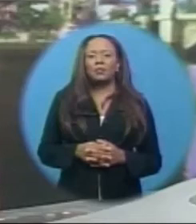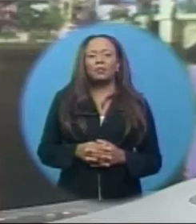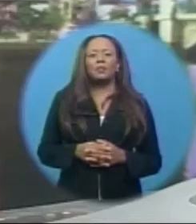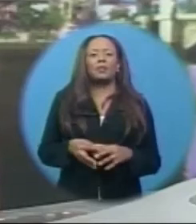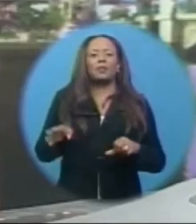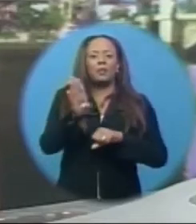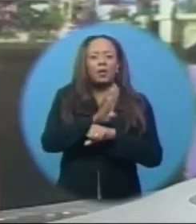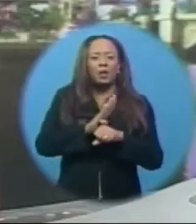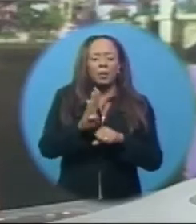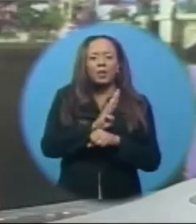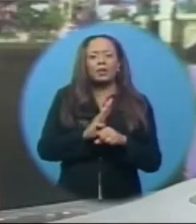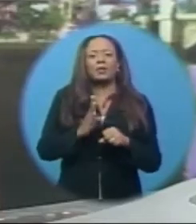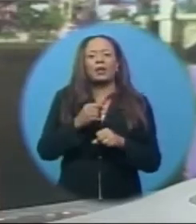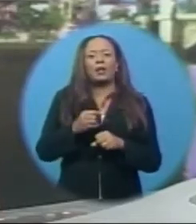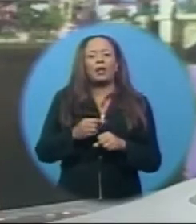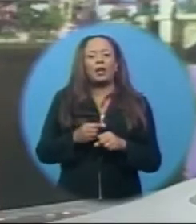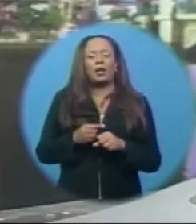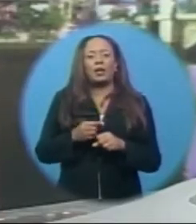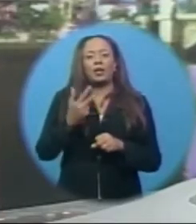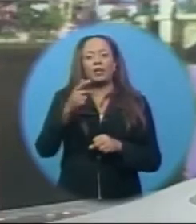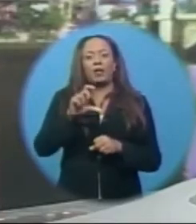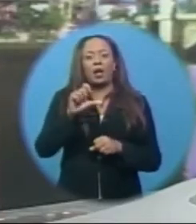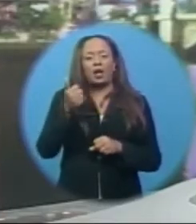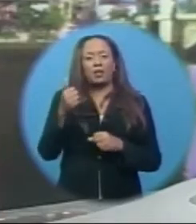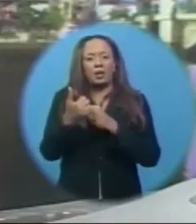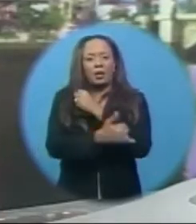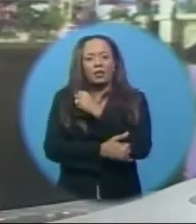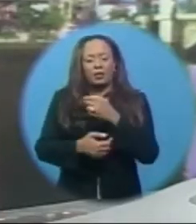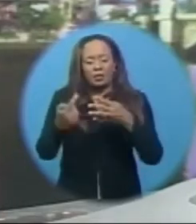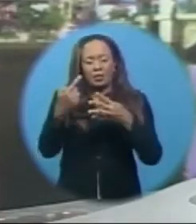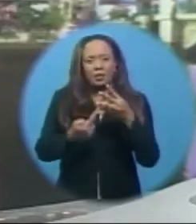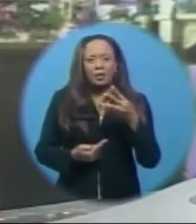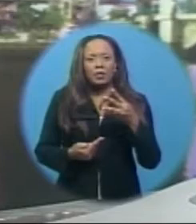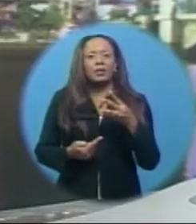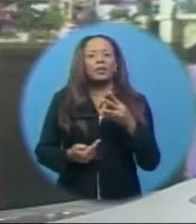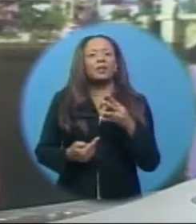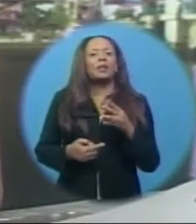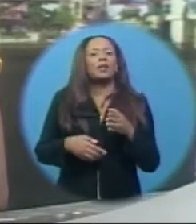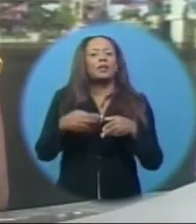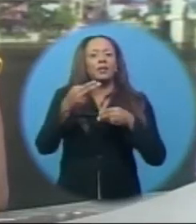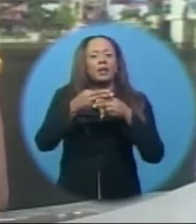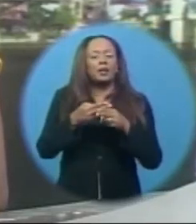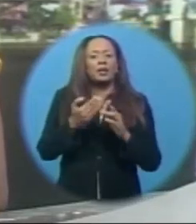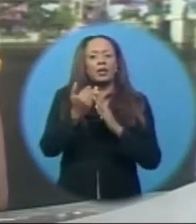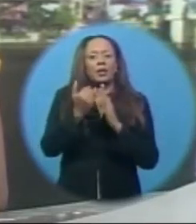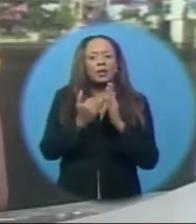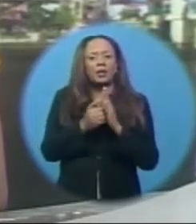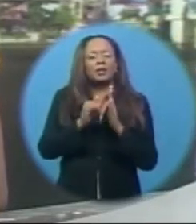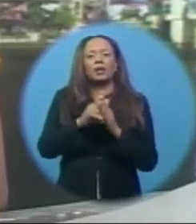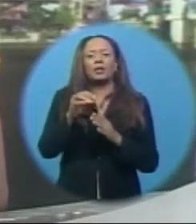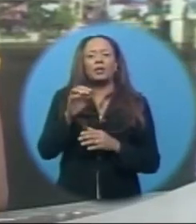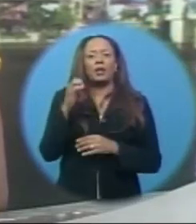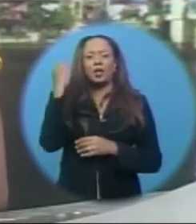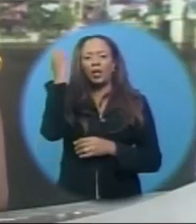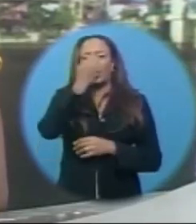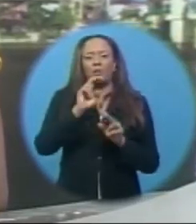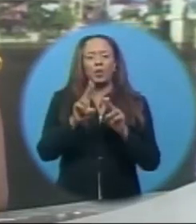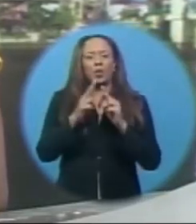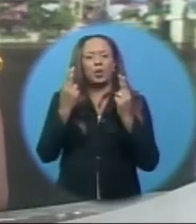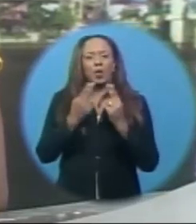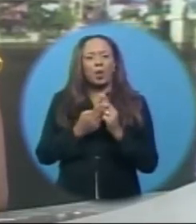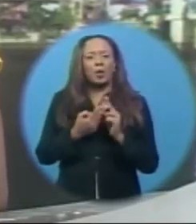Barbados is among 4 CARICOM countries named in a new list of global tax havens released by the European Union. EU